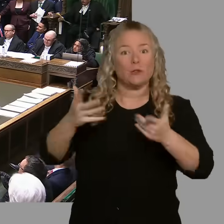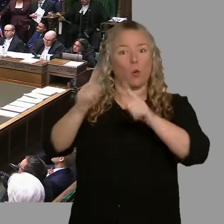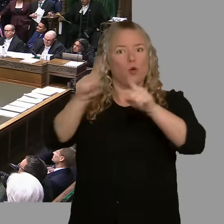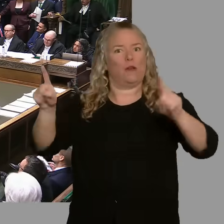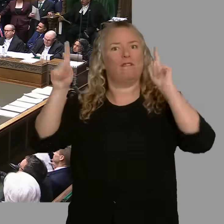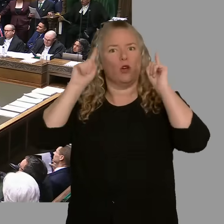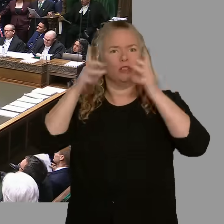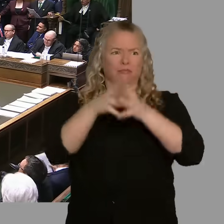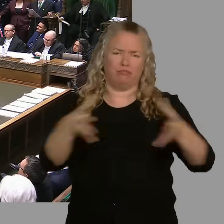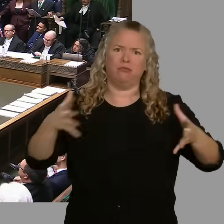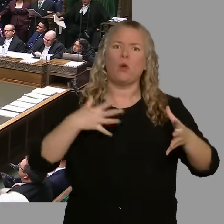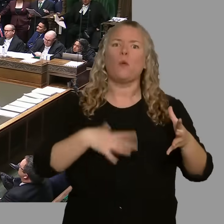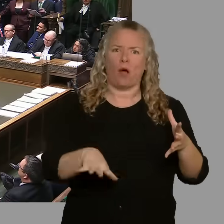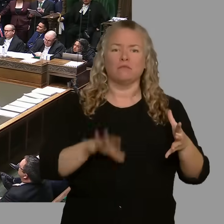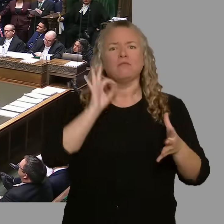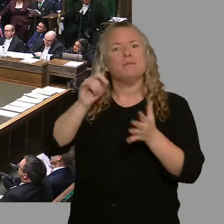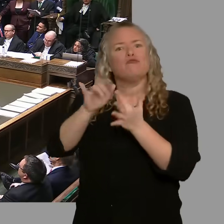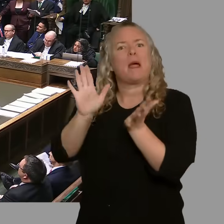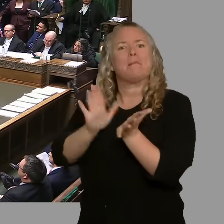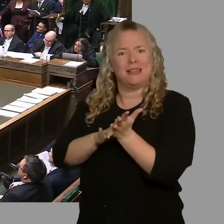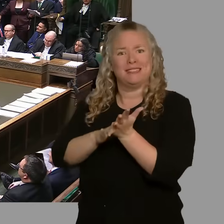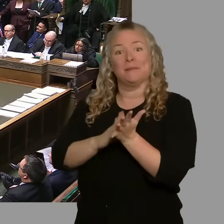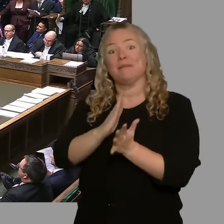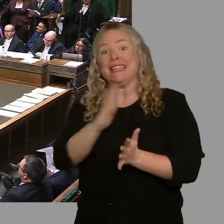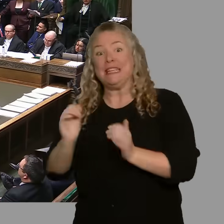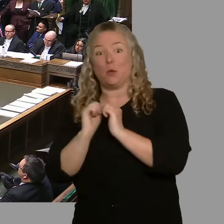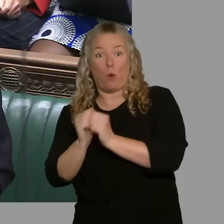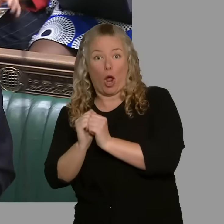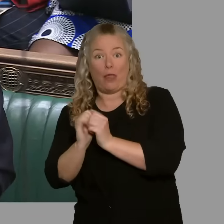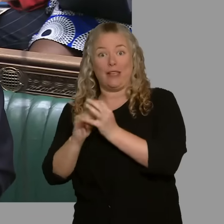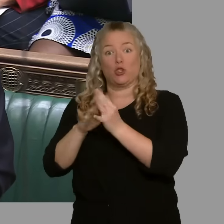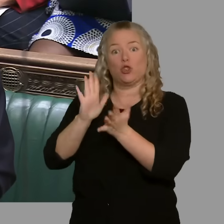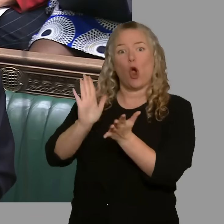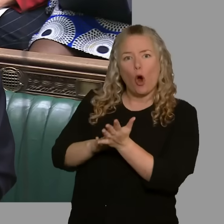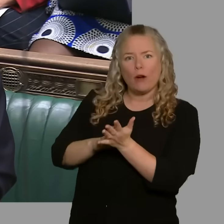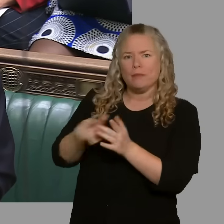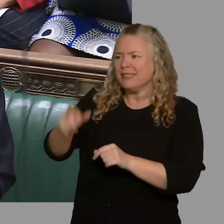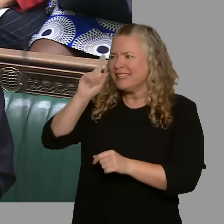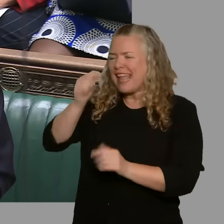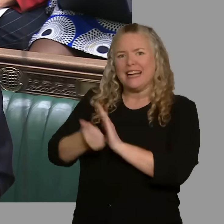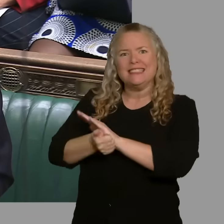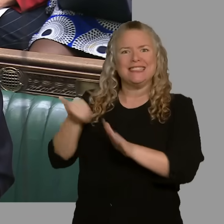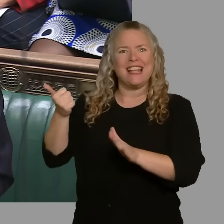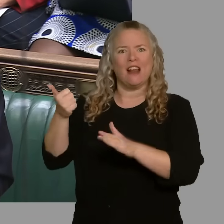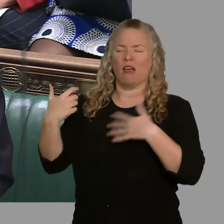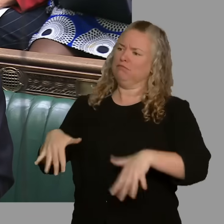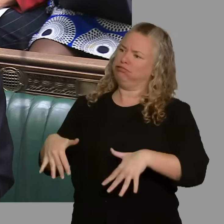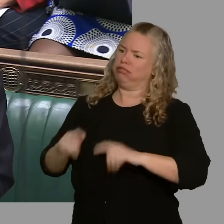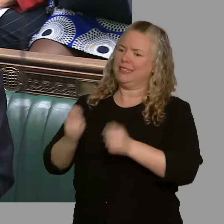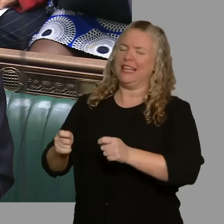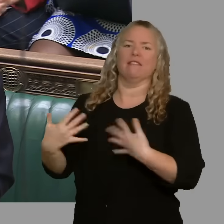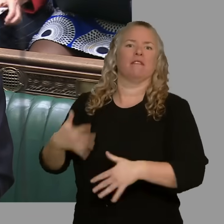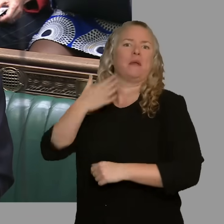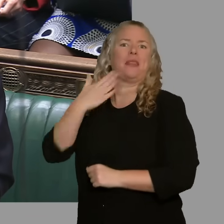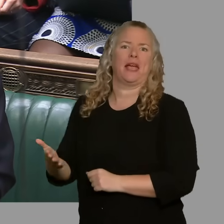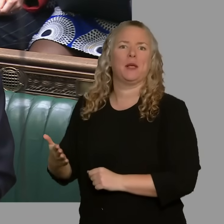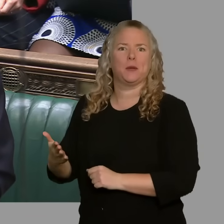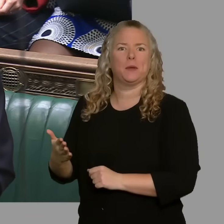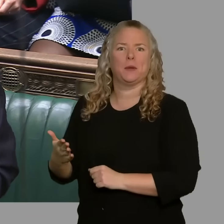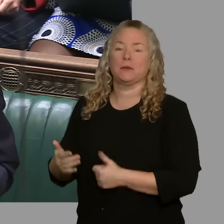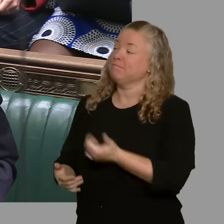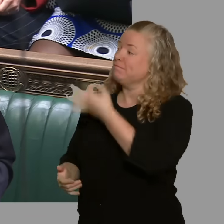question. We want a country where young people are supported, where the quality of teaching is raised and every skilled apprentice is valued and